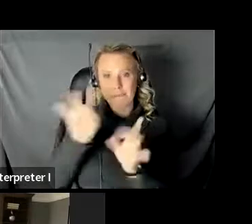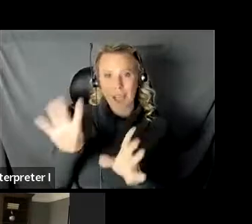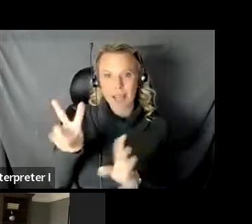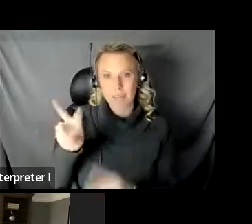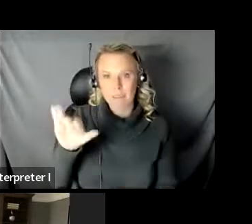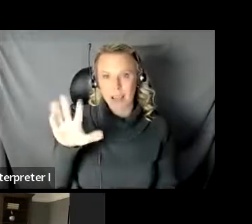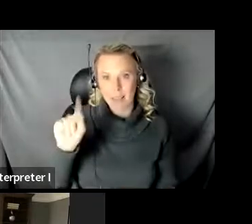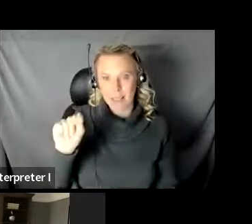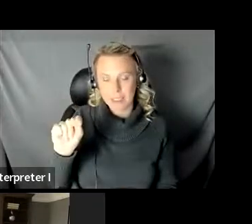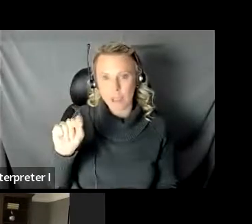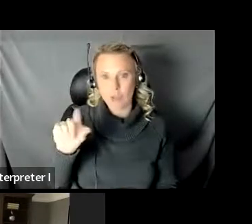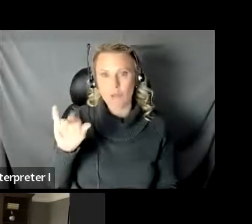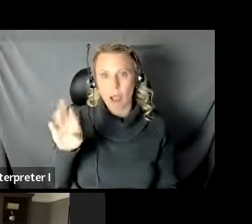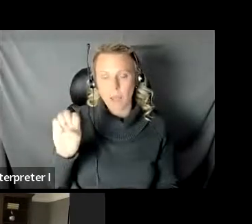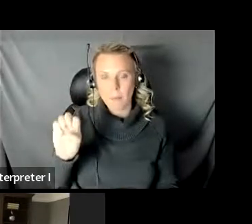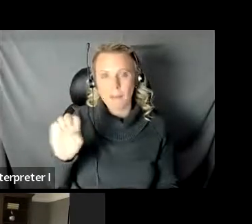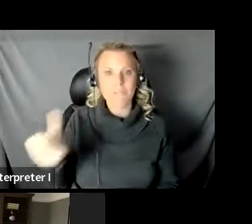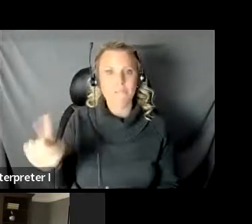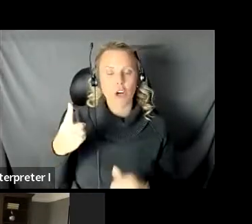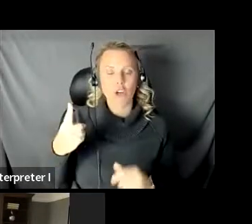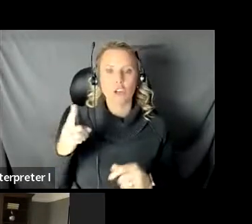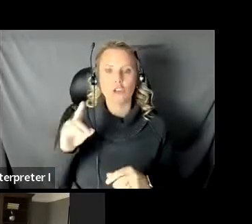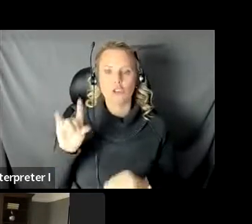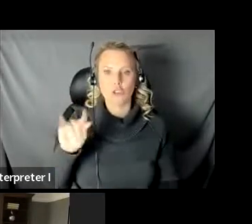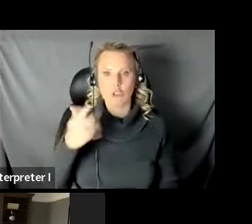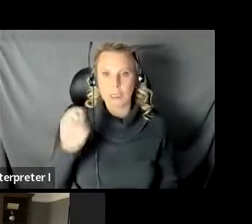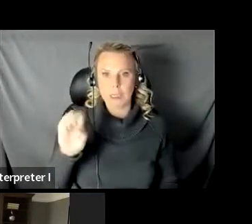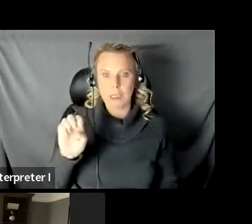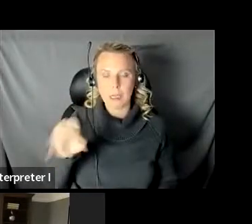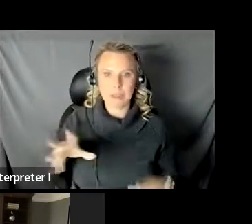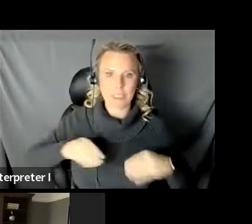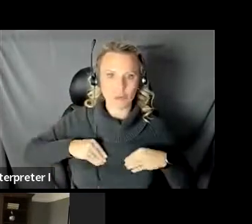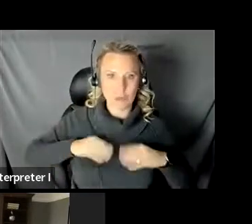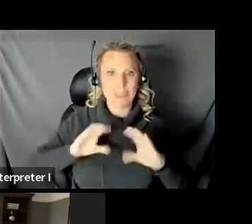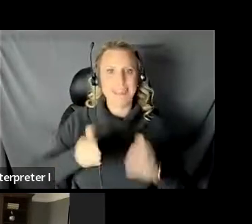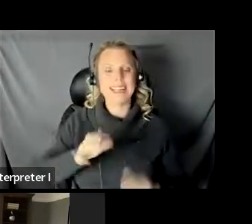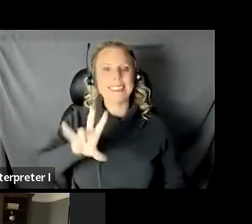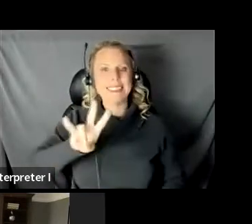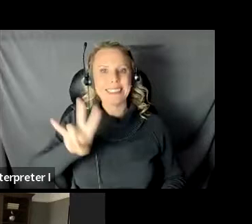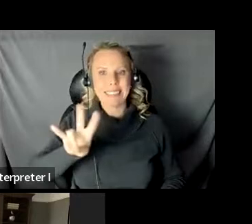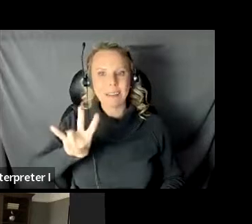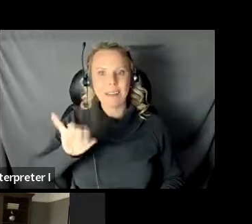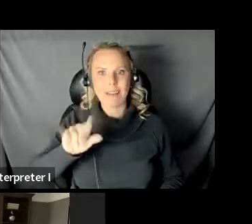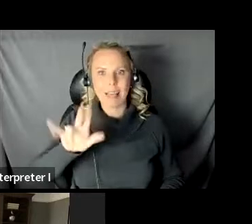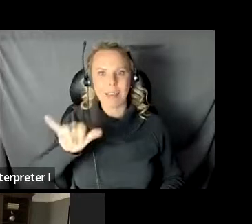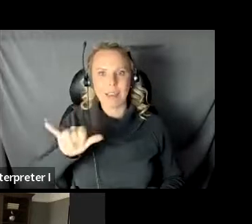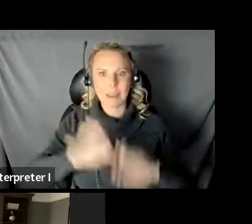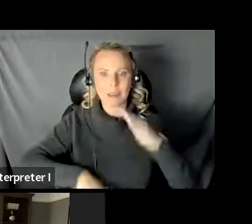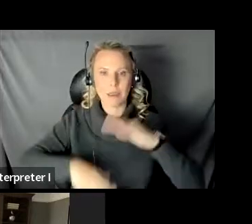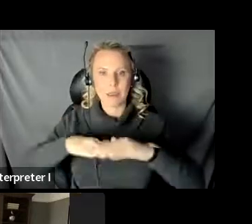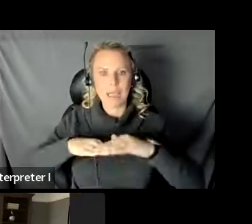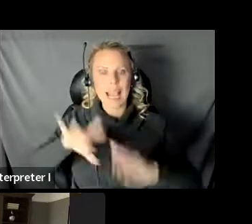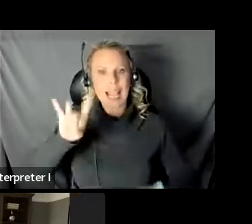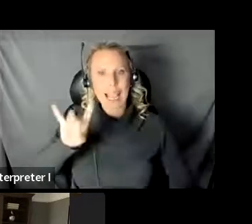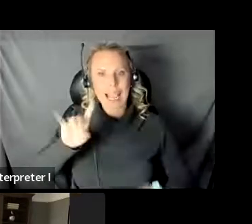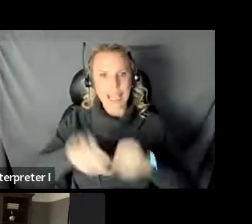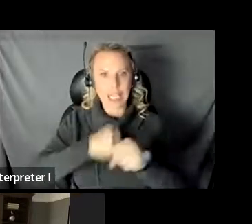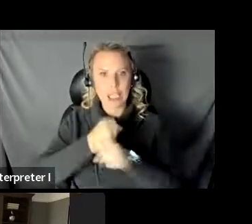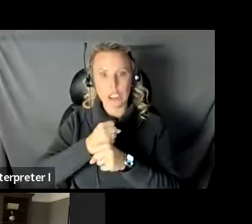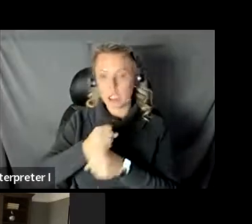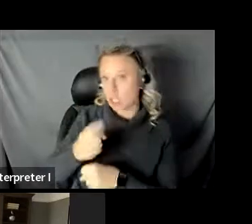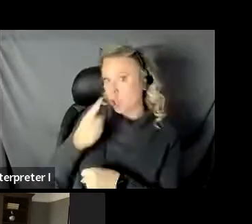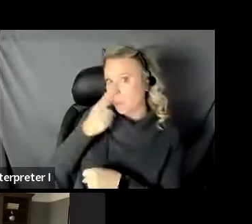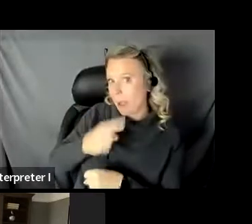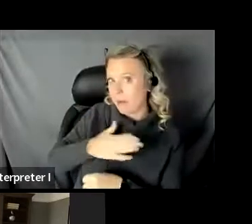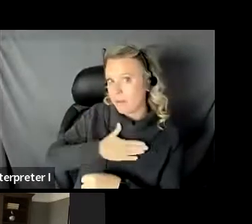crime, first-degree possession, would be treated as a Class 7 felony, subject to a maximum of 8 years imprisonment.